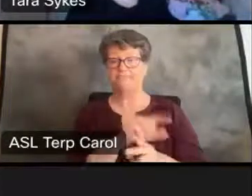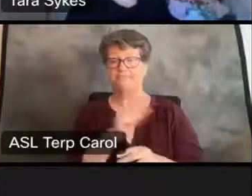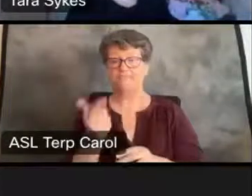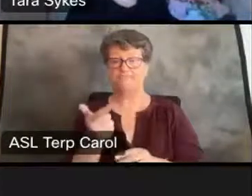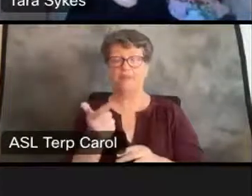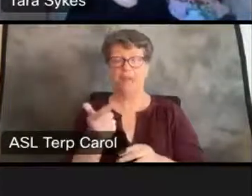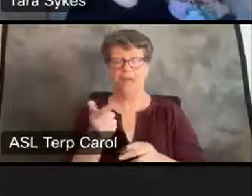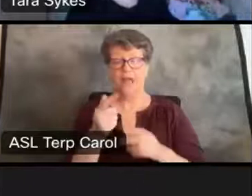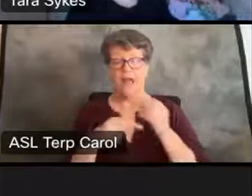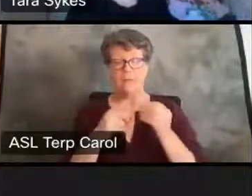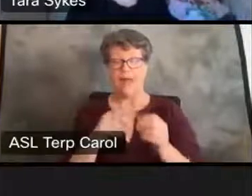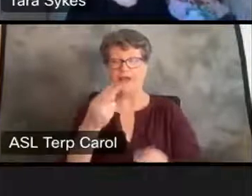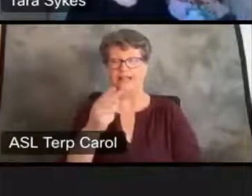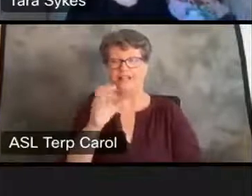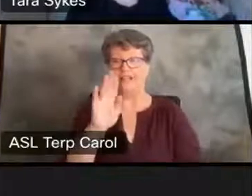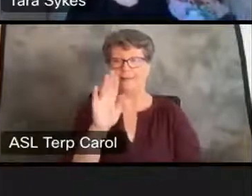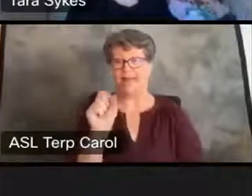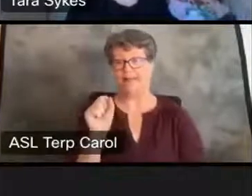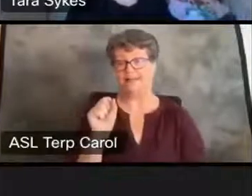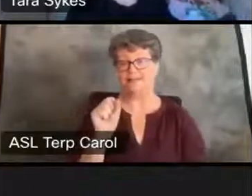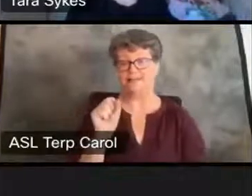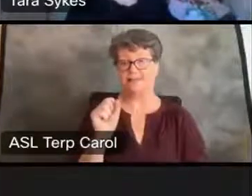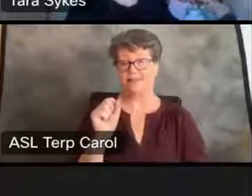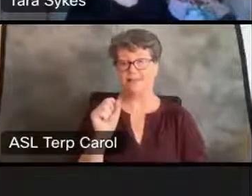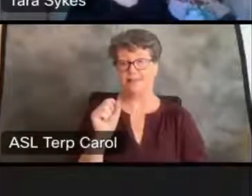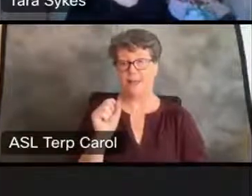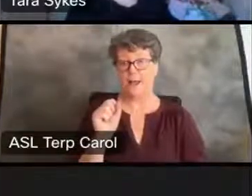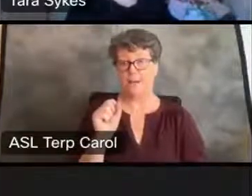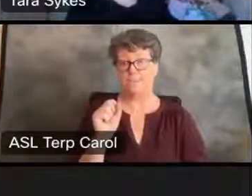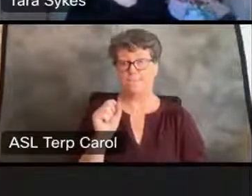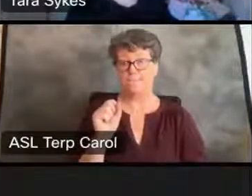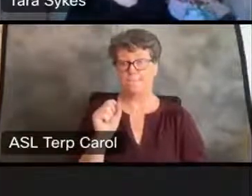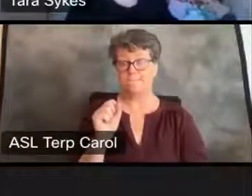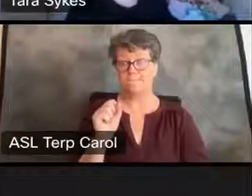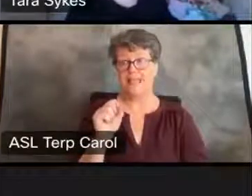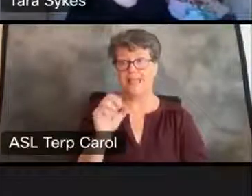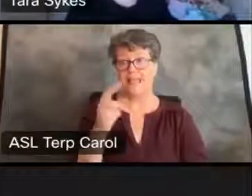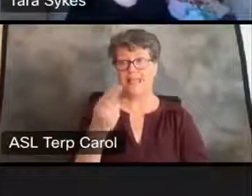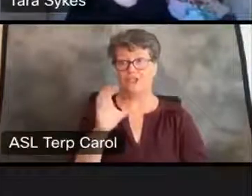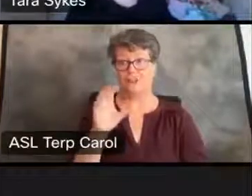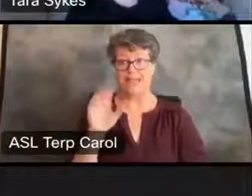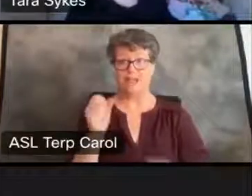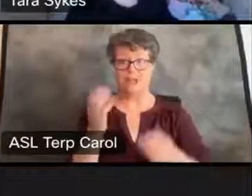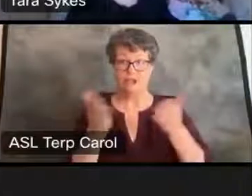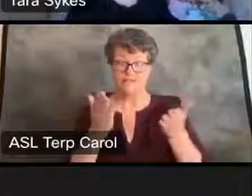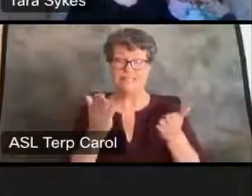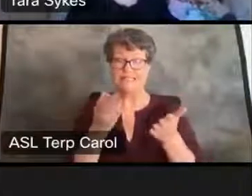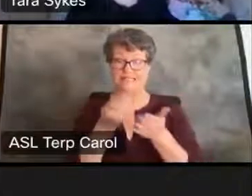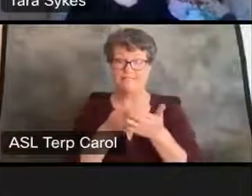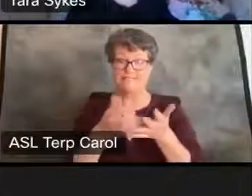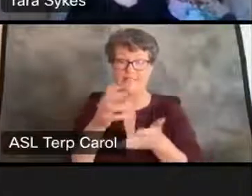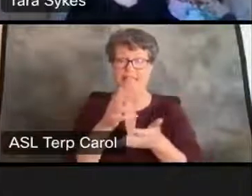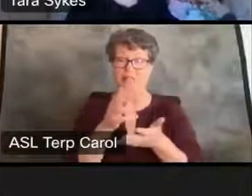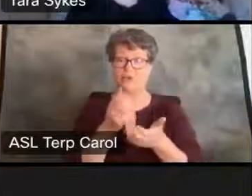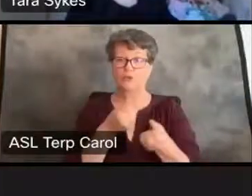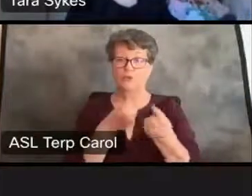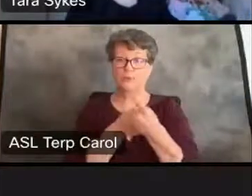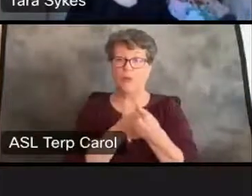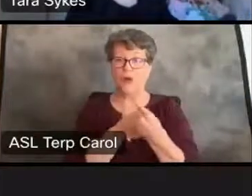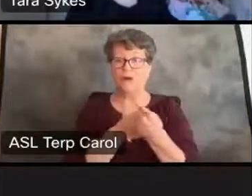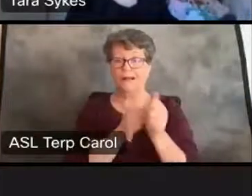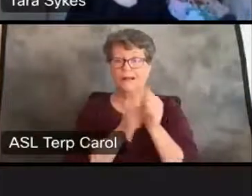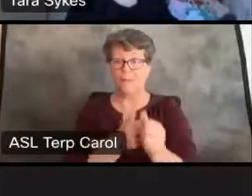for our clients and giving them more opportunities moving forward. And just having that partnership with the junior college can open up so many more doors for us